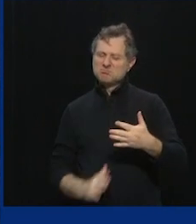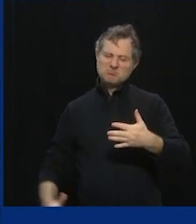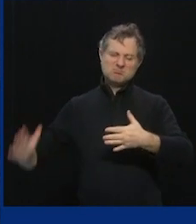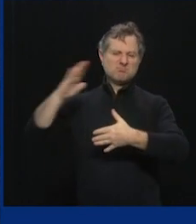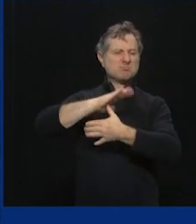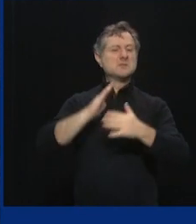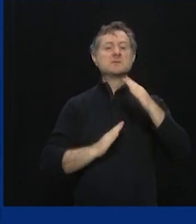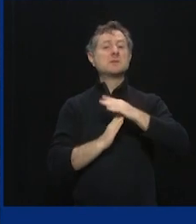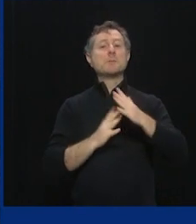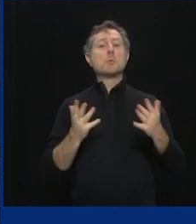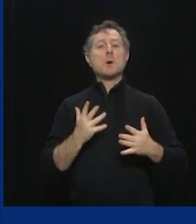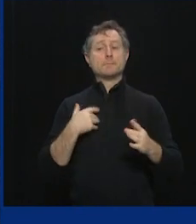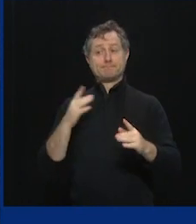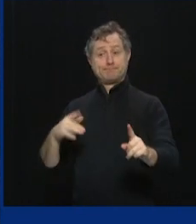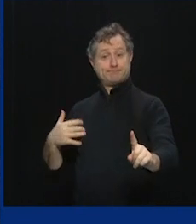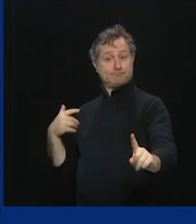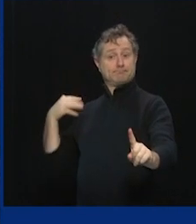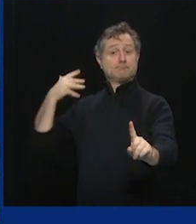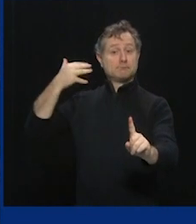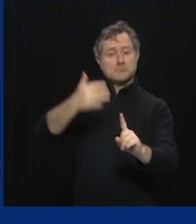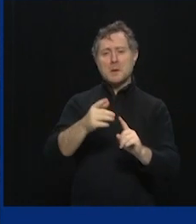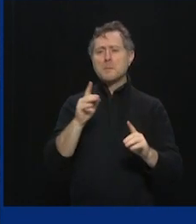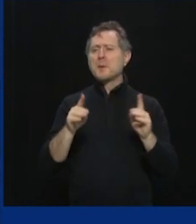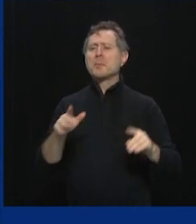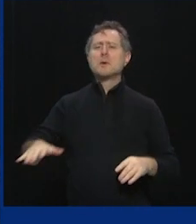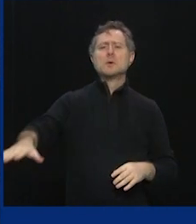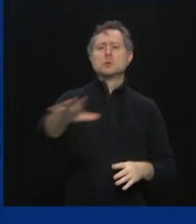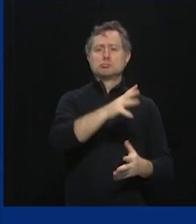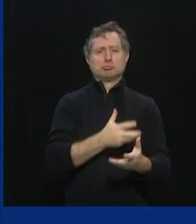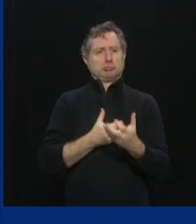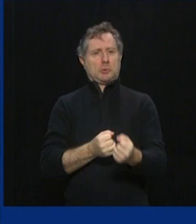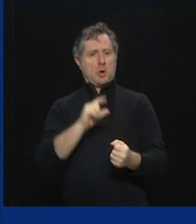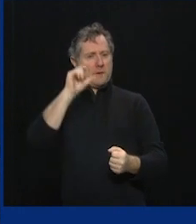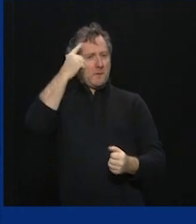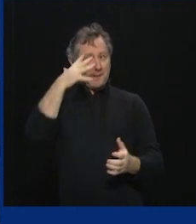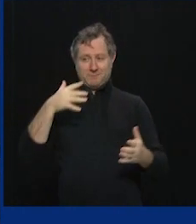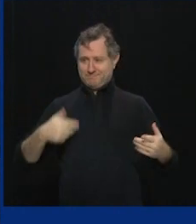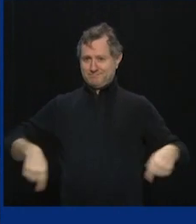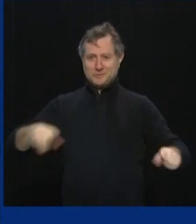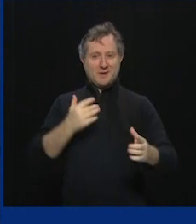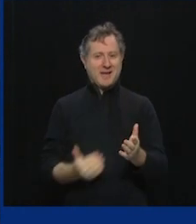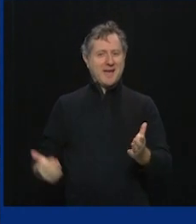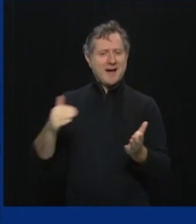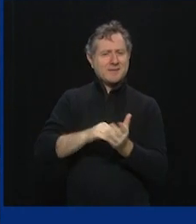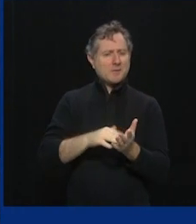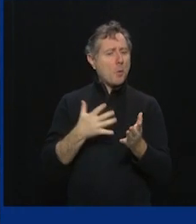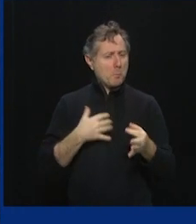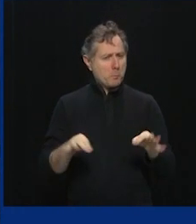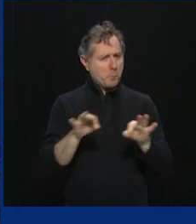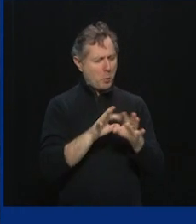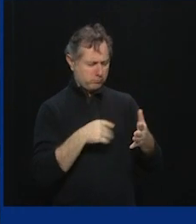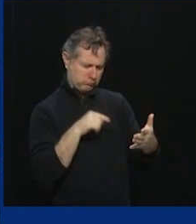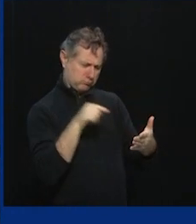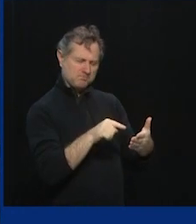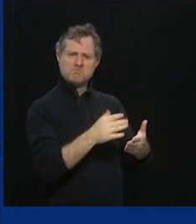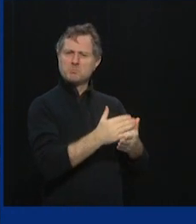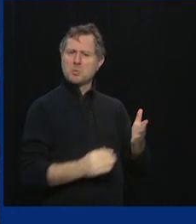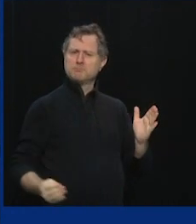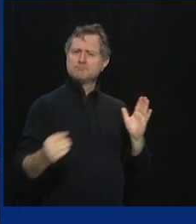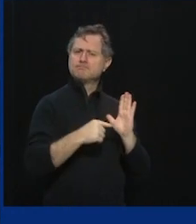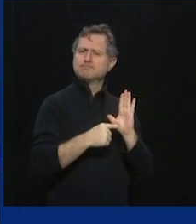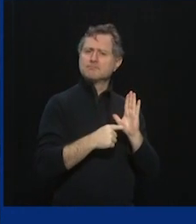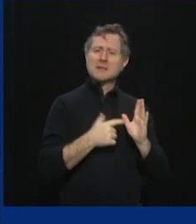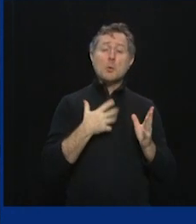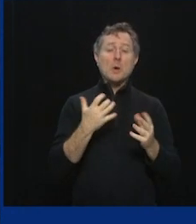to restore people's faith in their government. And an important part of that is increasing transparency.